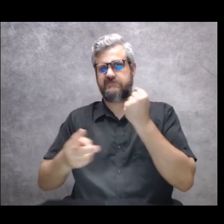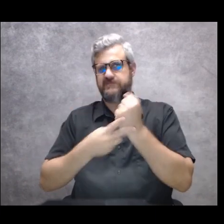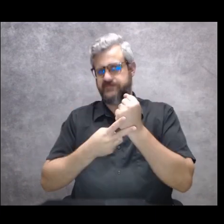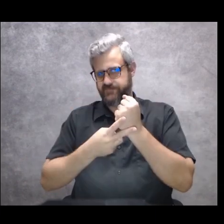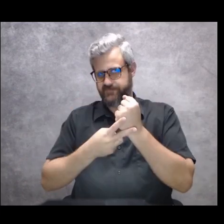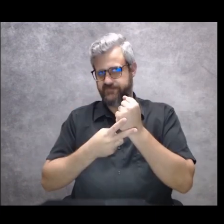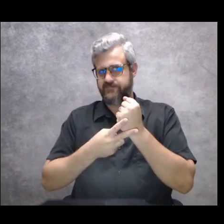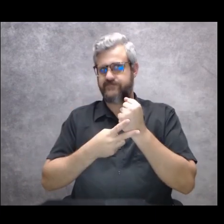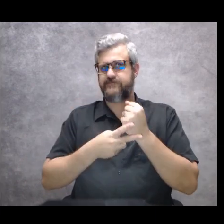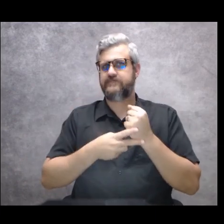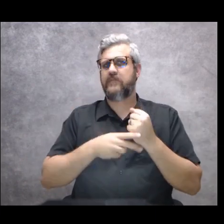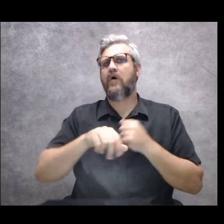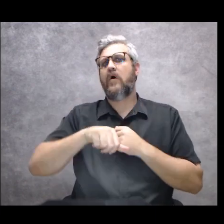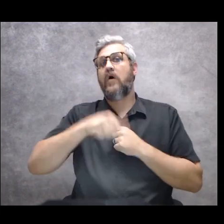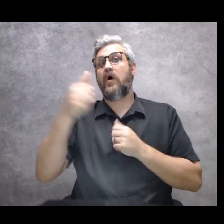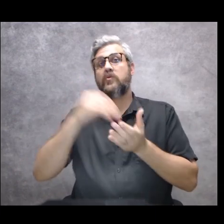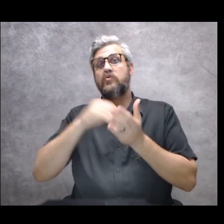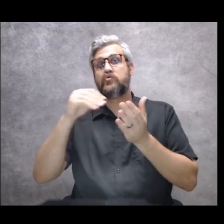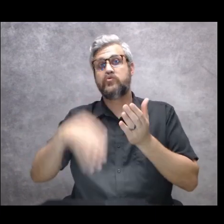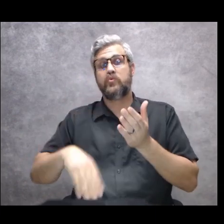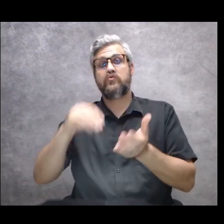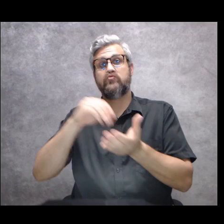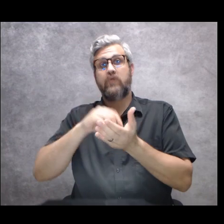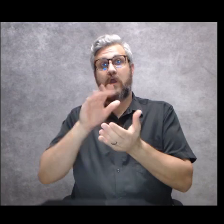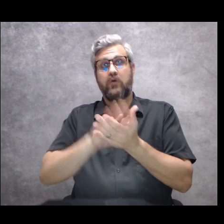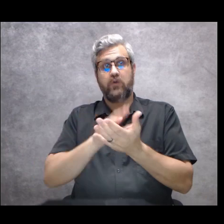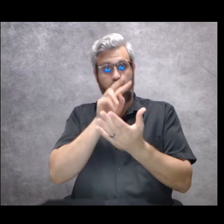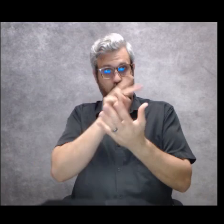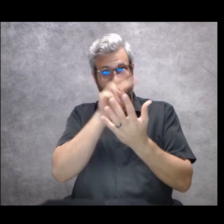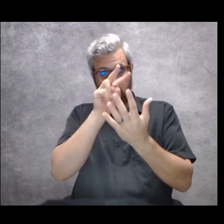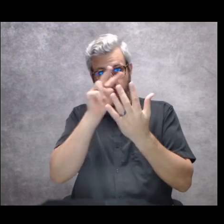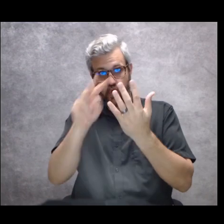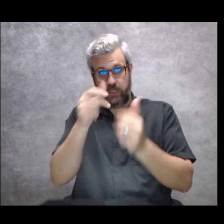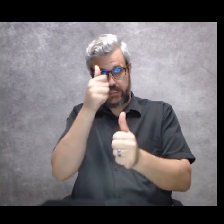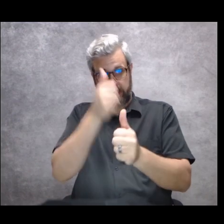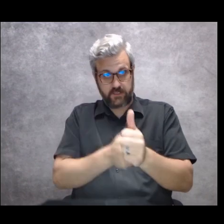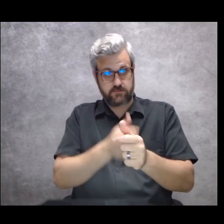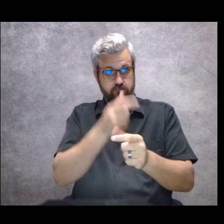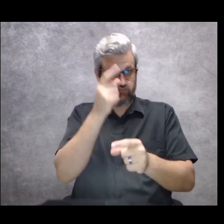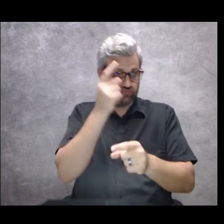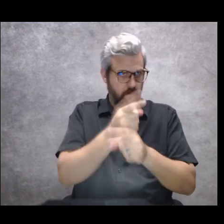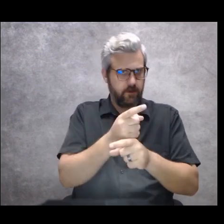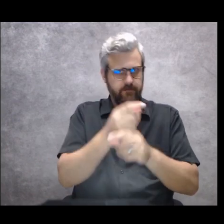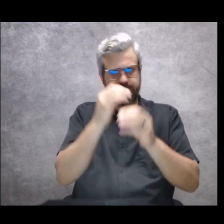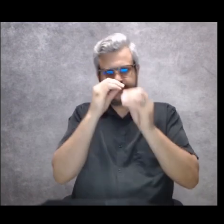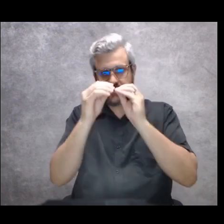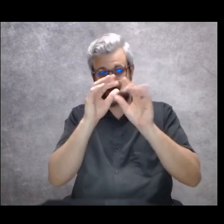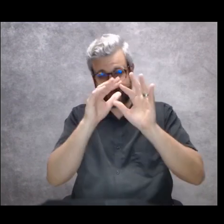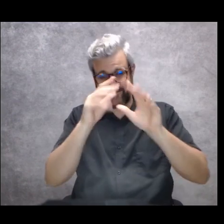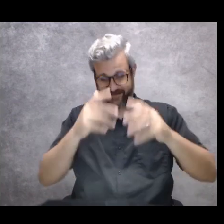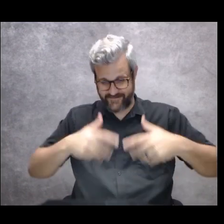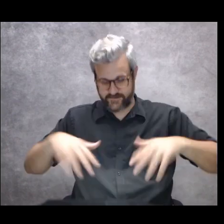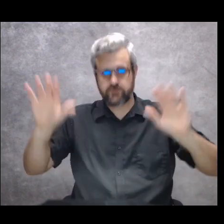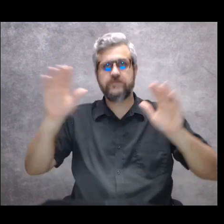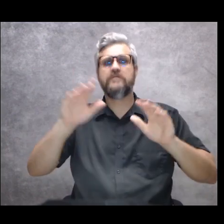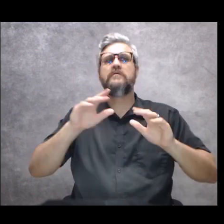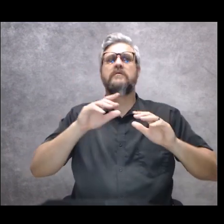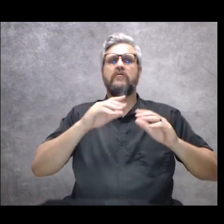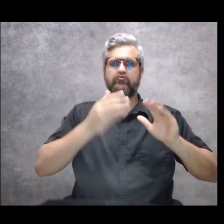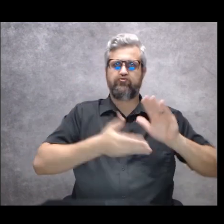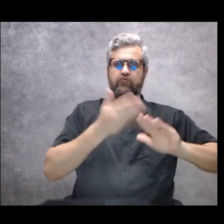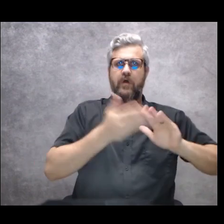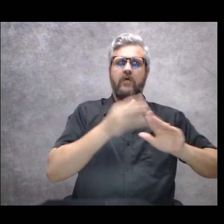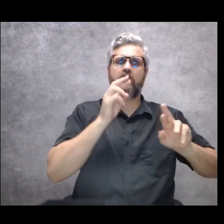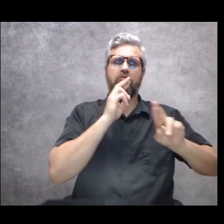Proceed through the student records. Once each record is completed or corrected, generate the report again to ensure that